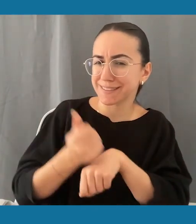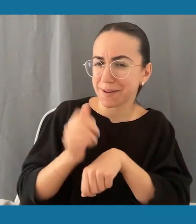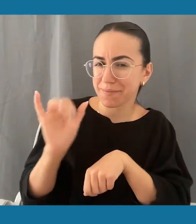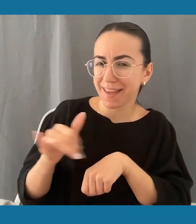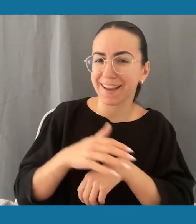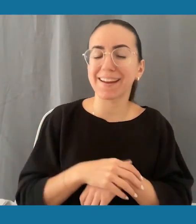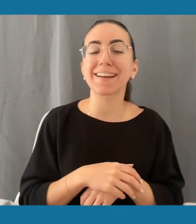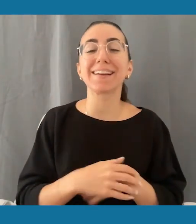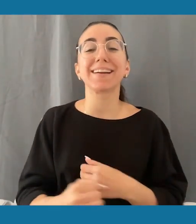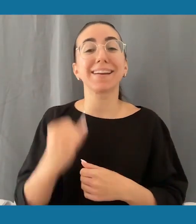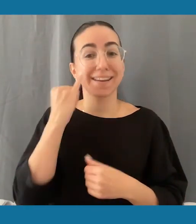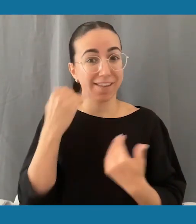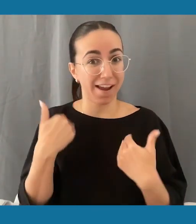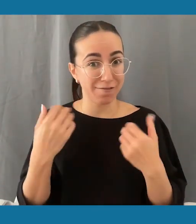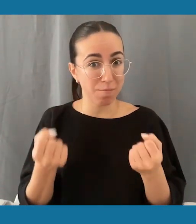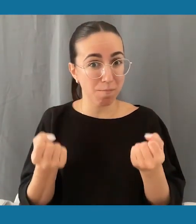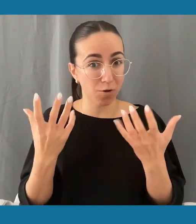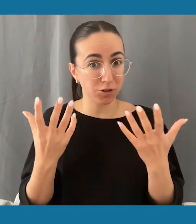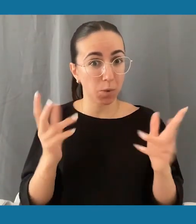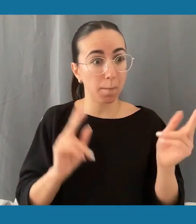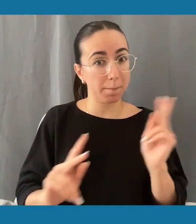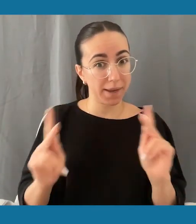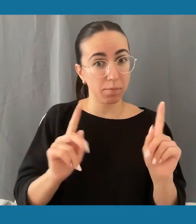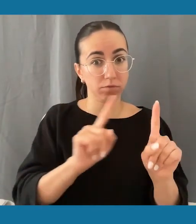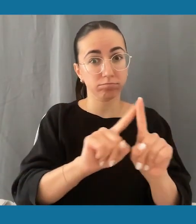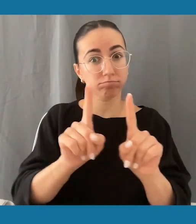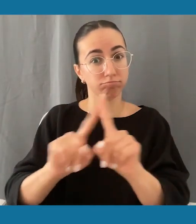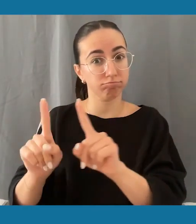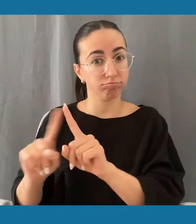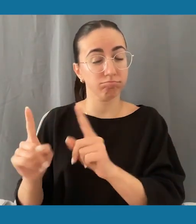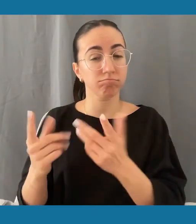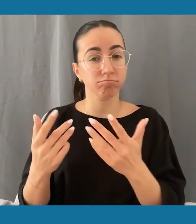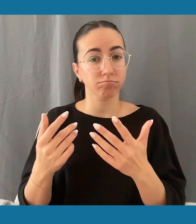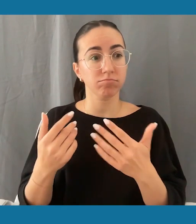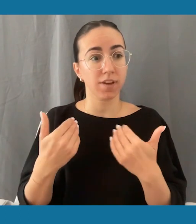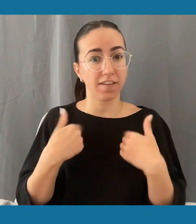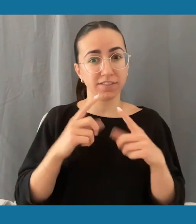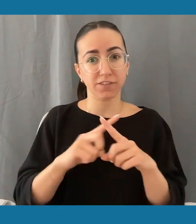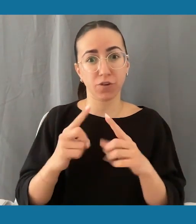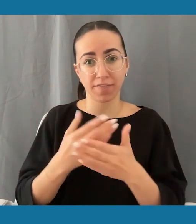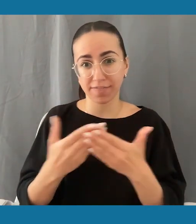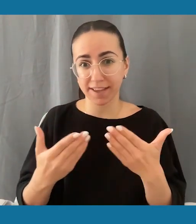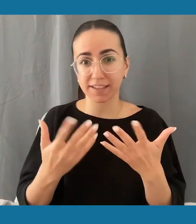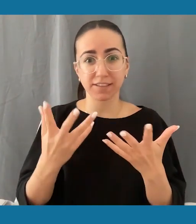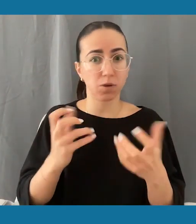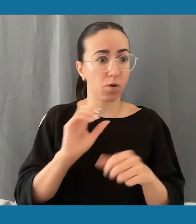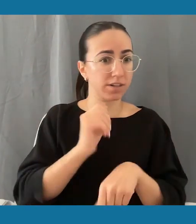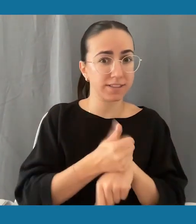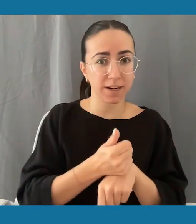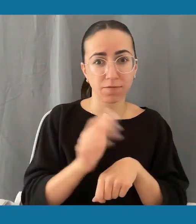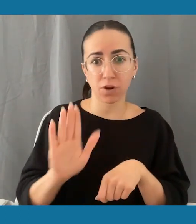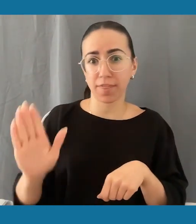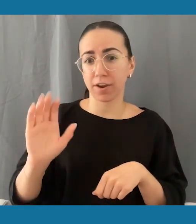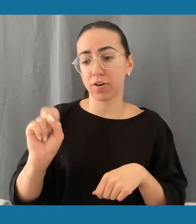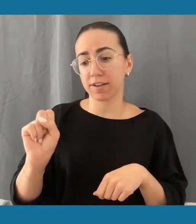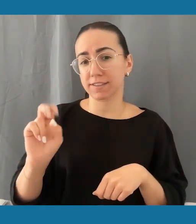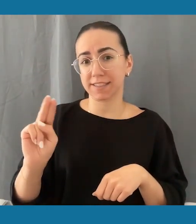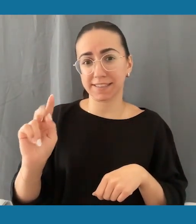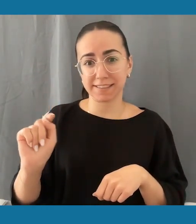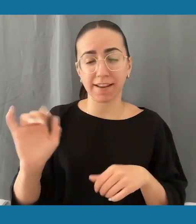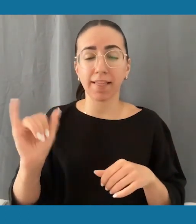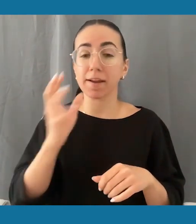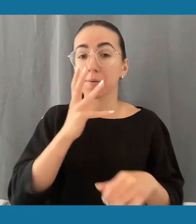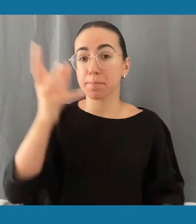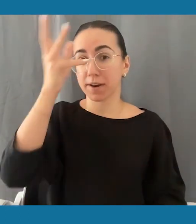you have multiple individuals and they have certain parameters they want to put in their trusts, for example, if parents have set